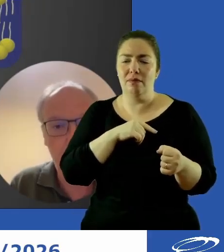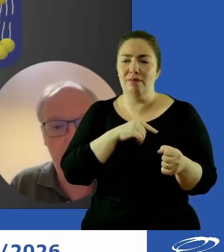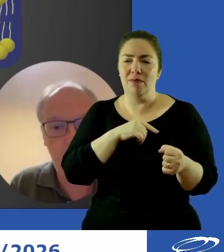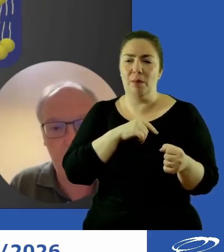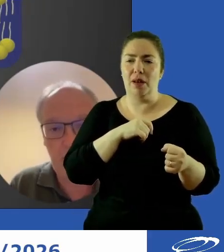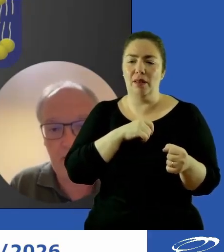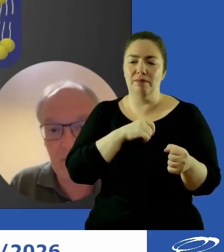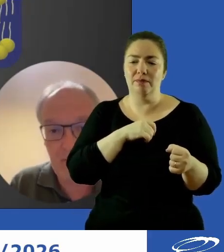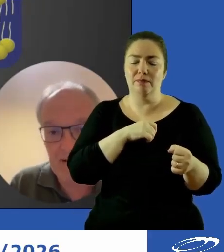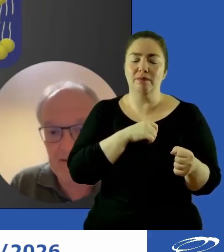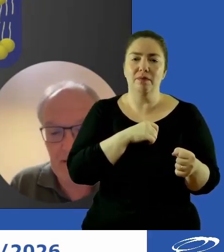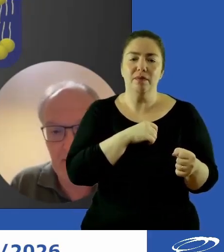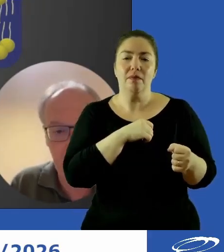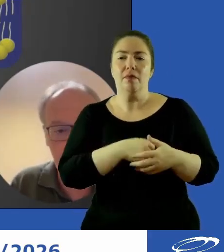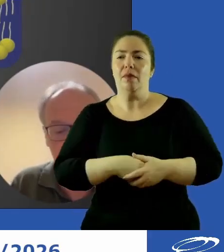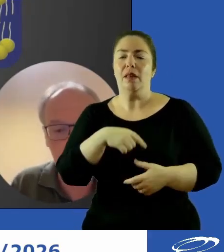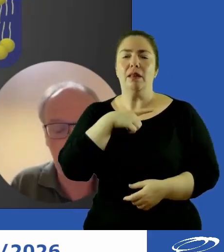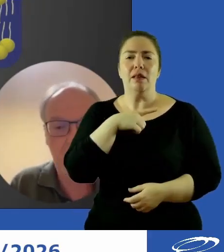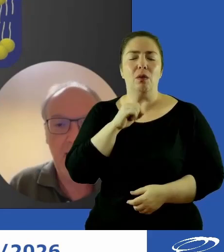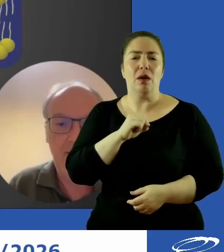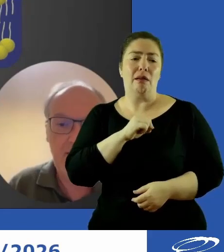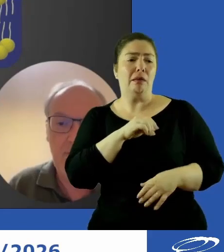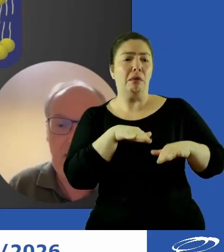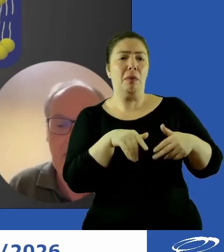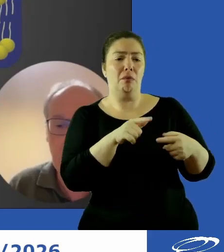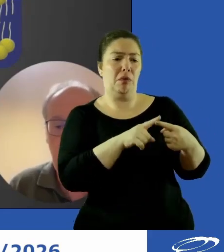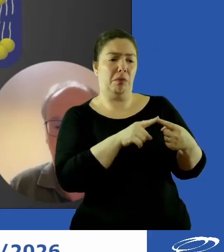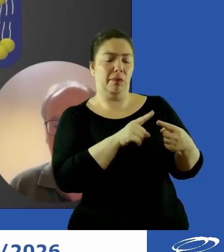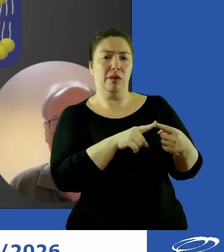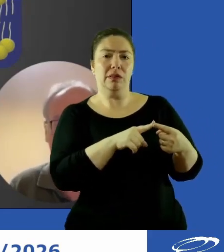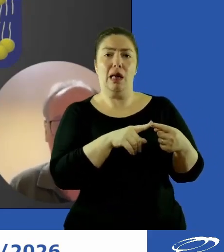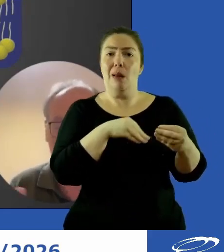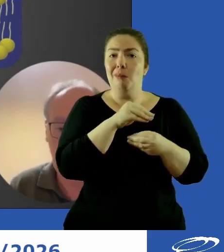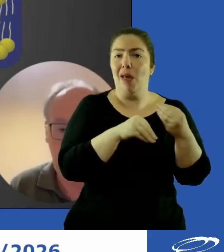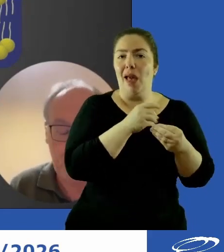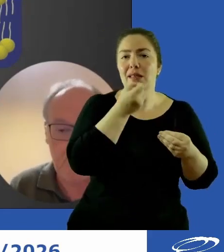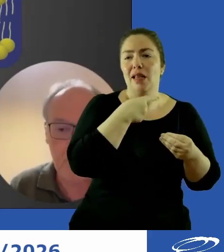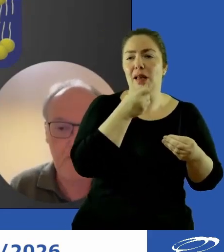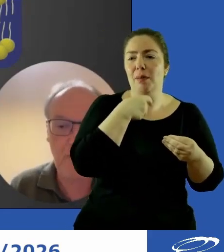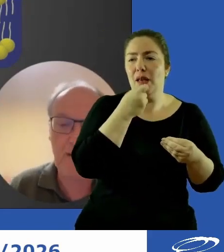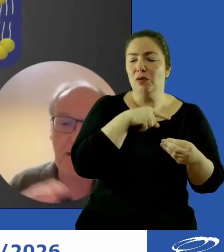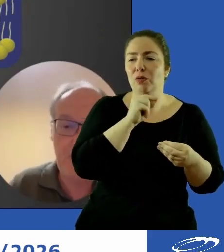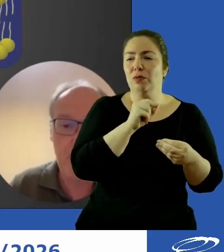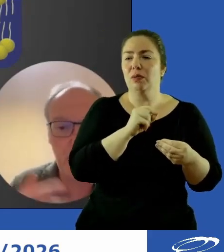the dalbavancin in this case, and this makes in part the difference